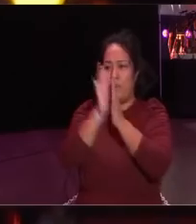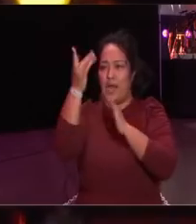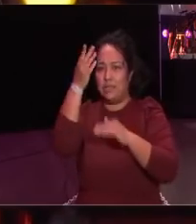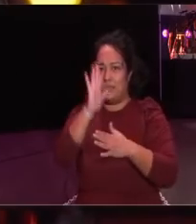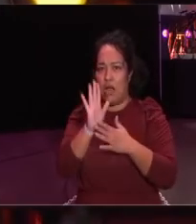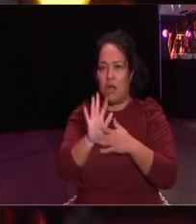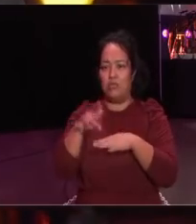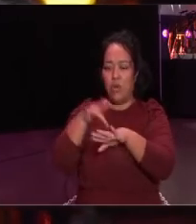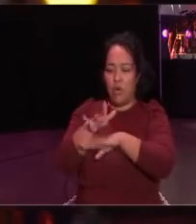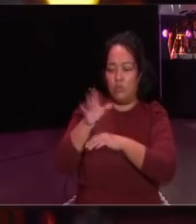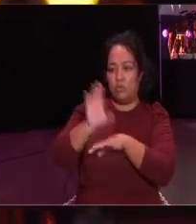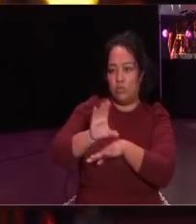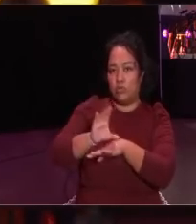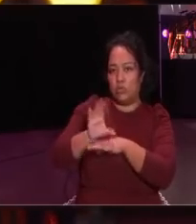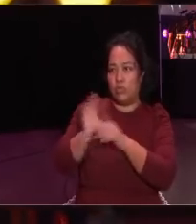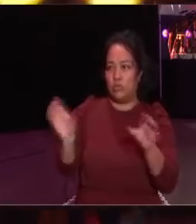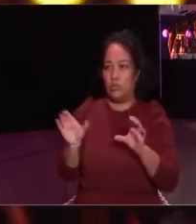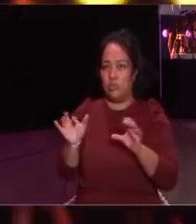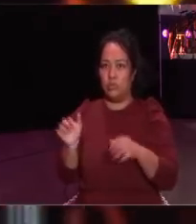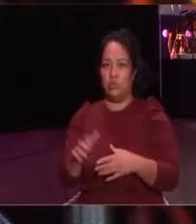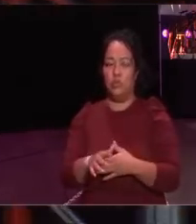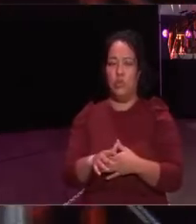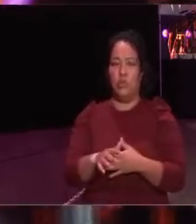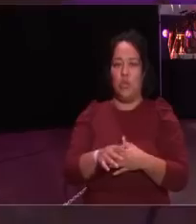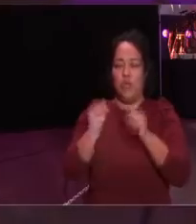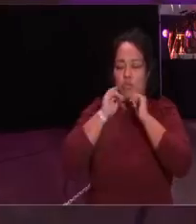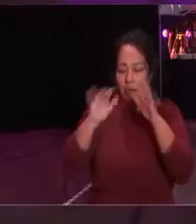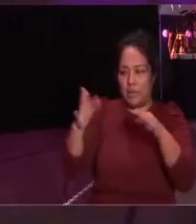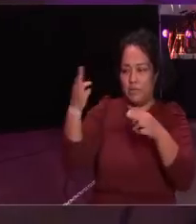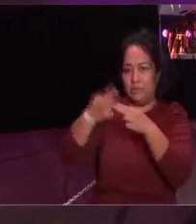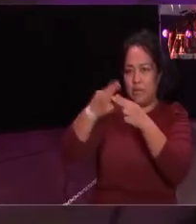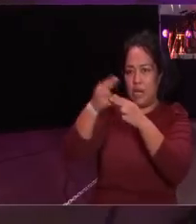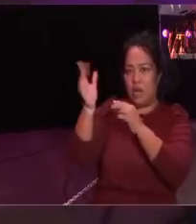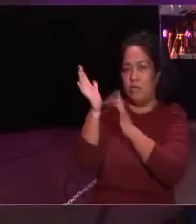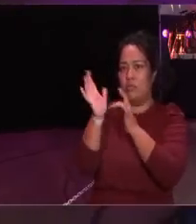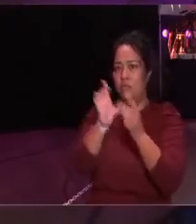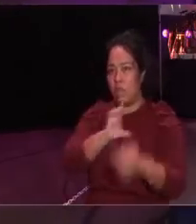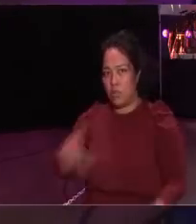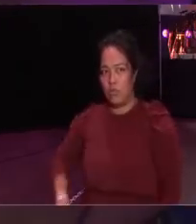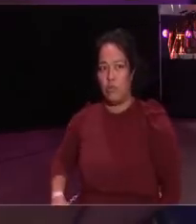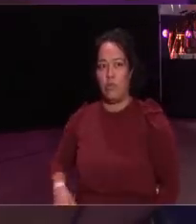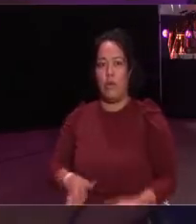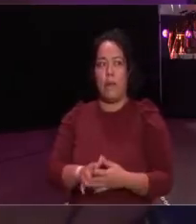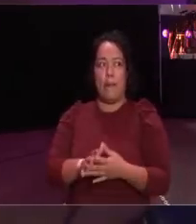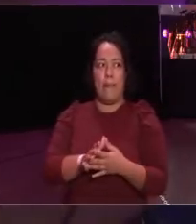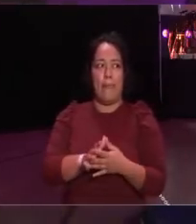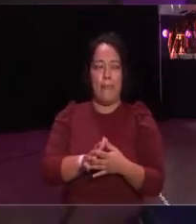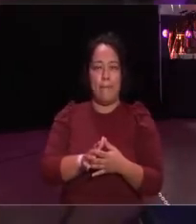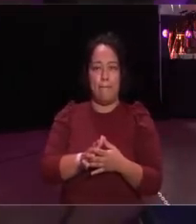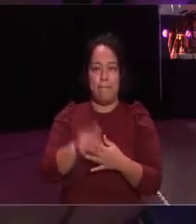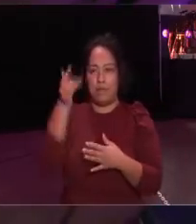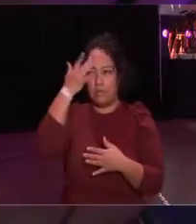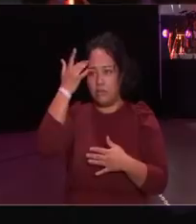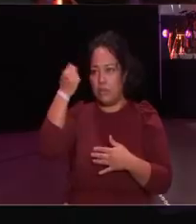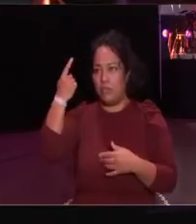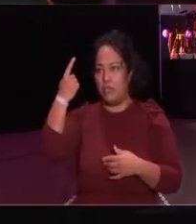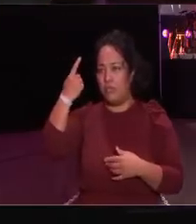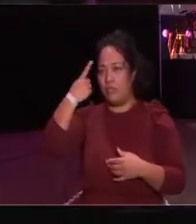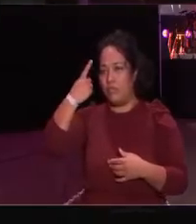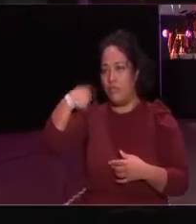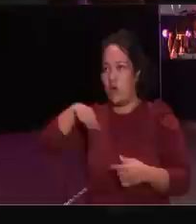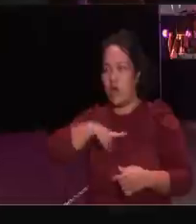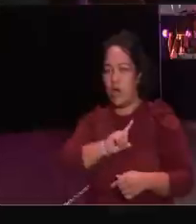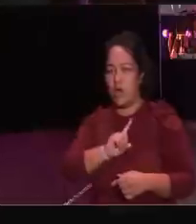is what the early church would do. Alabado sea el nombre del Blessed Señor. Be the name of the Lord. Porque para nosotros, because for us,